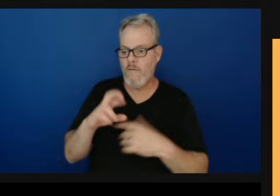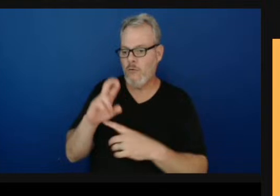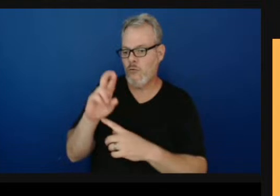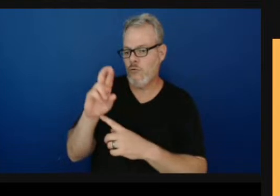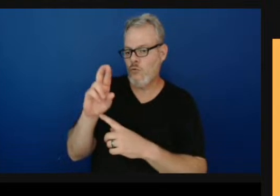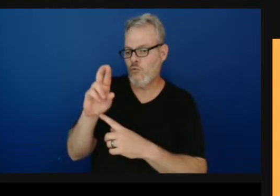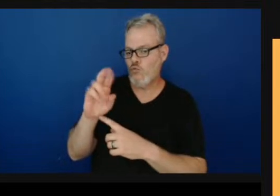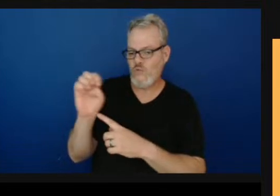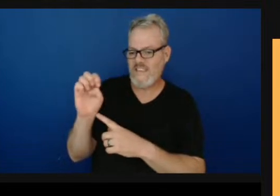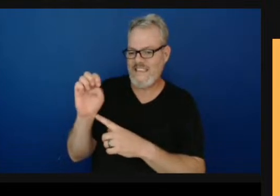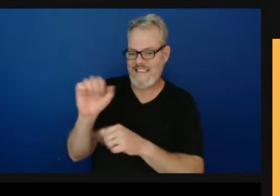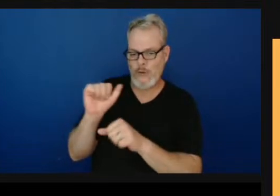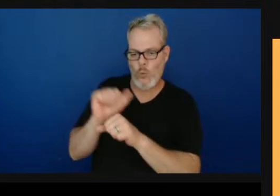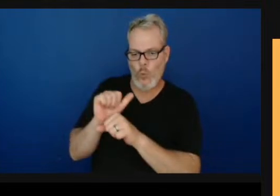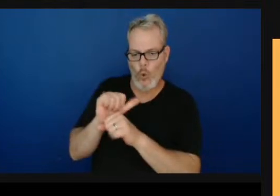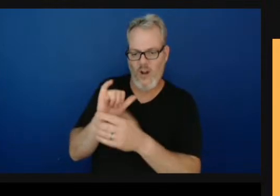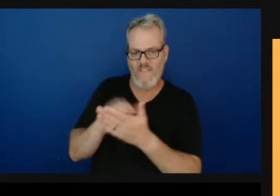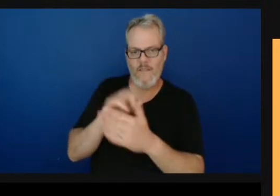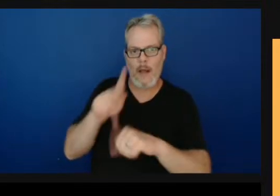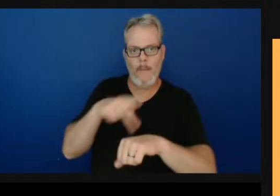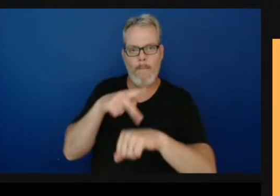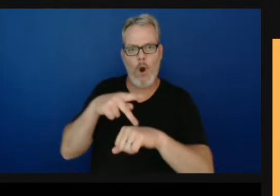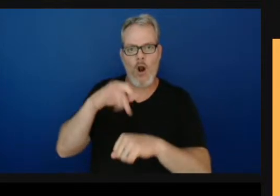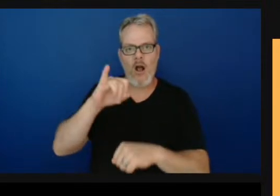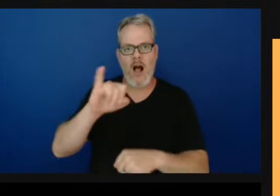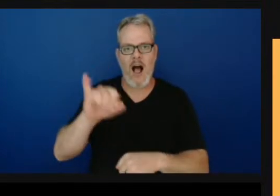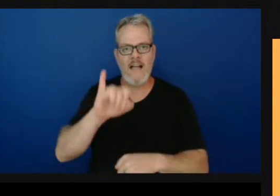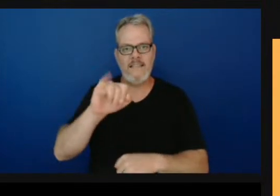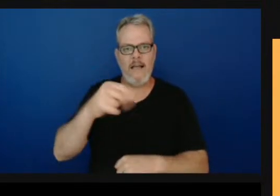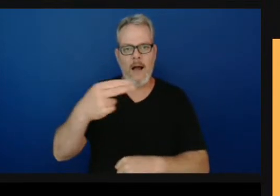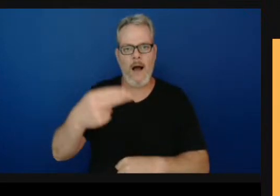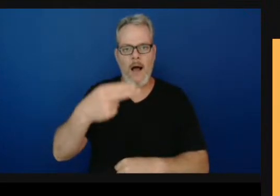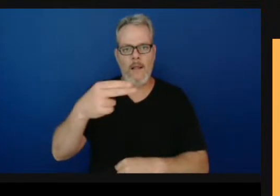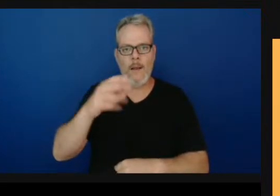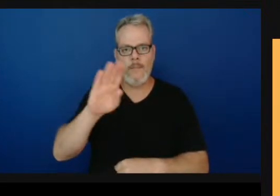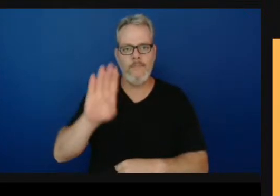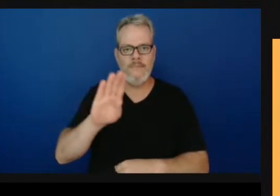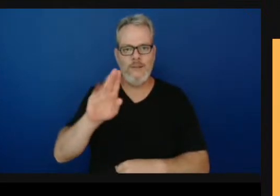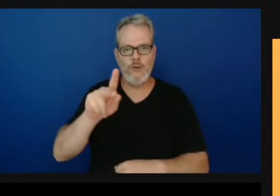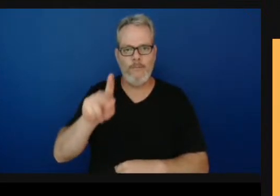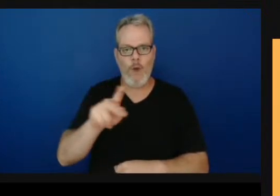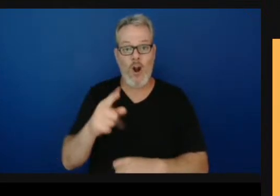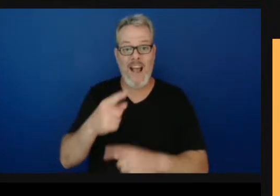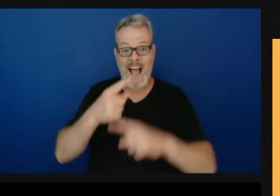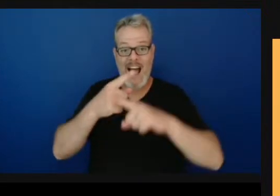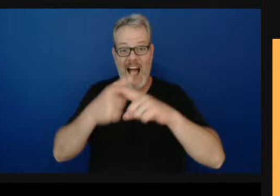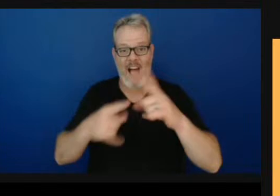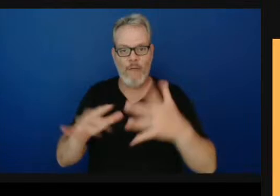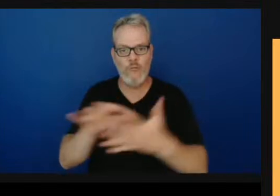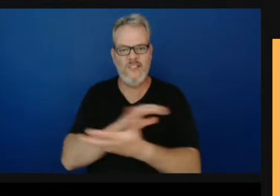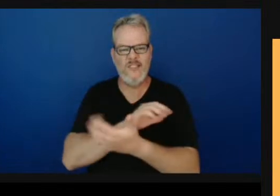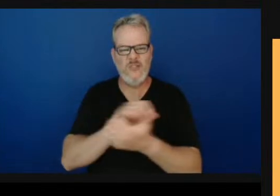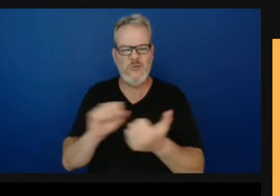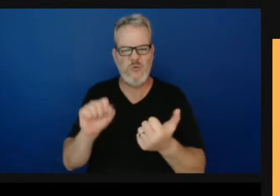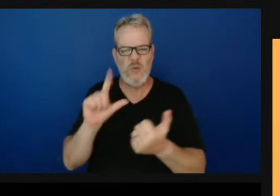of the park there, the Isaac Hale Beach Park. Half of it was destroyed in 2018, and the rest of it's kind